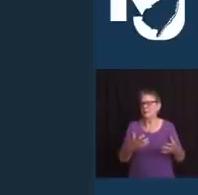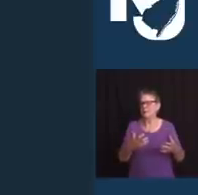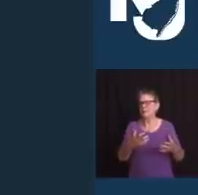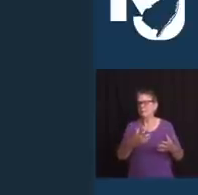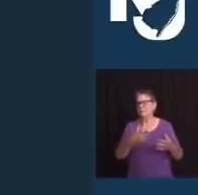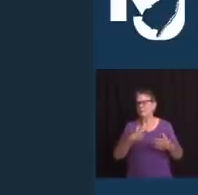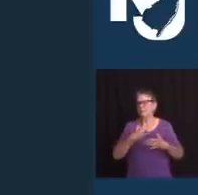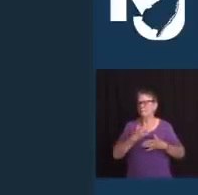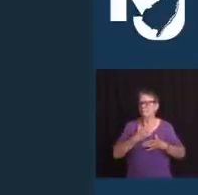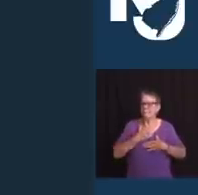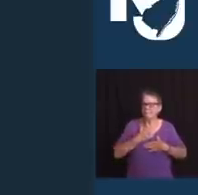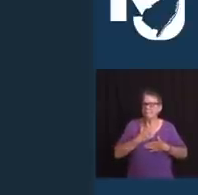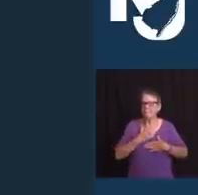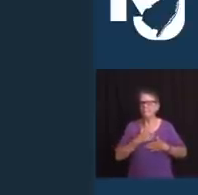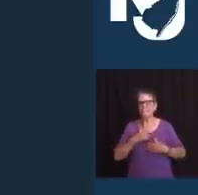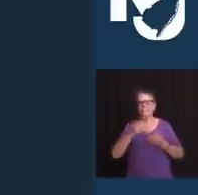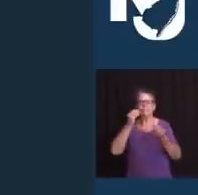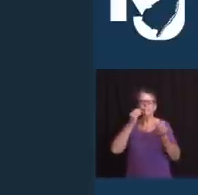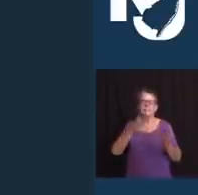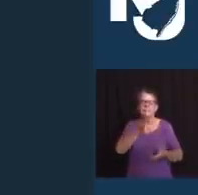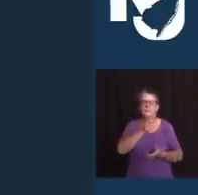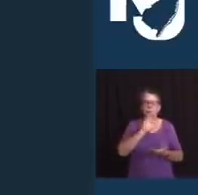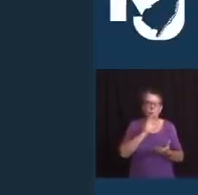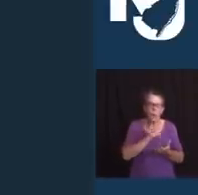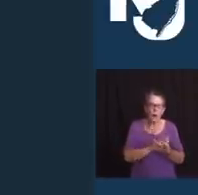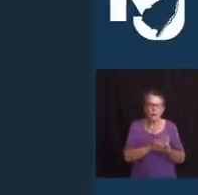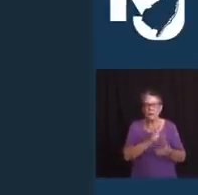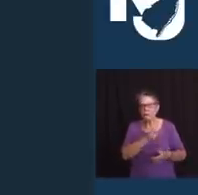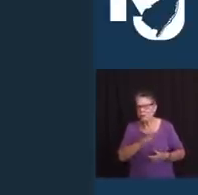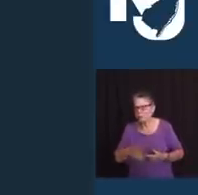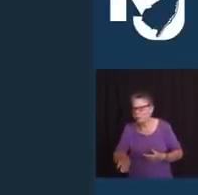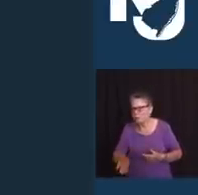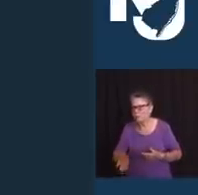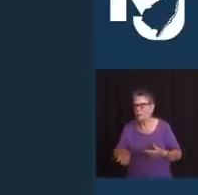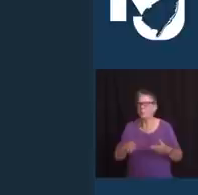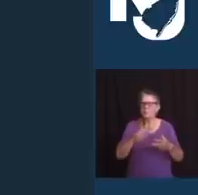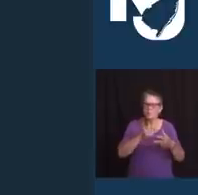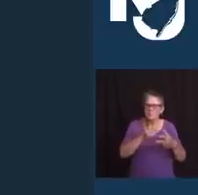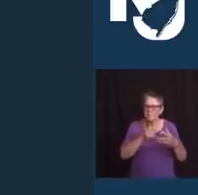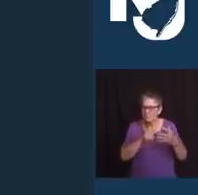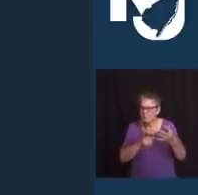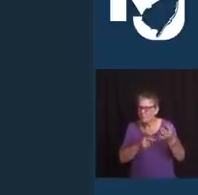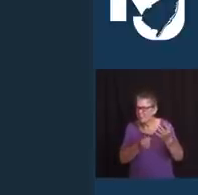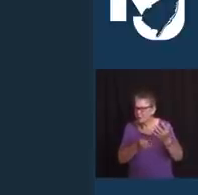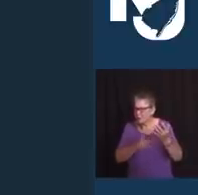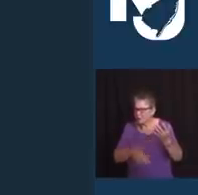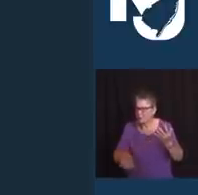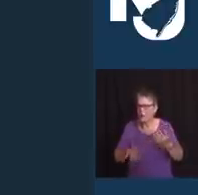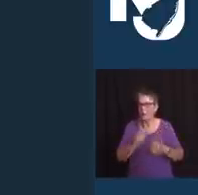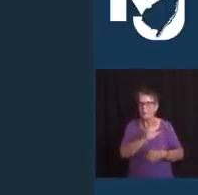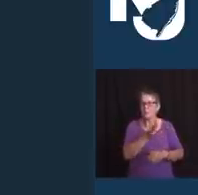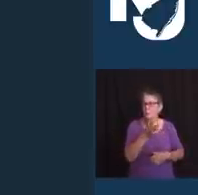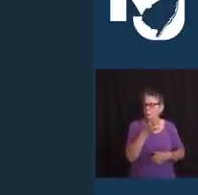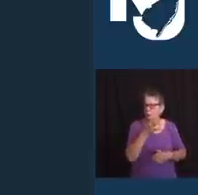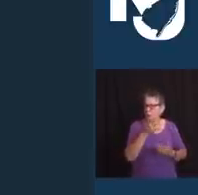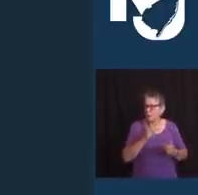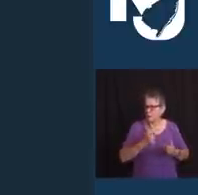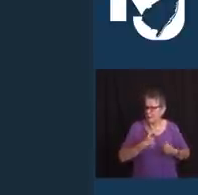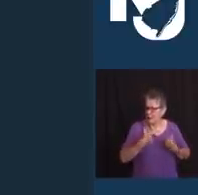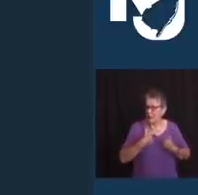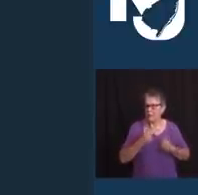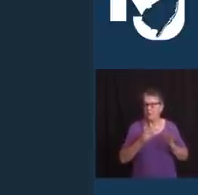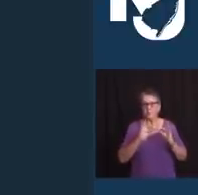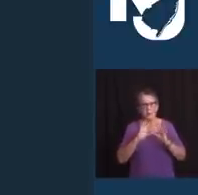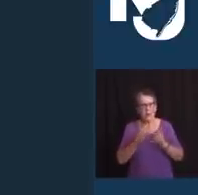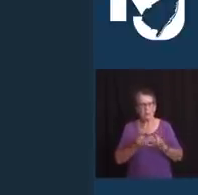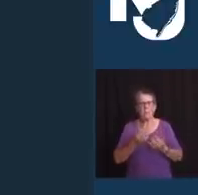forth last week, and to his children, Megan, Ryan, Kyle, and Riley, as well as to his mom, Elizabeth, and his family. And